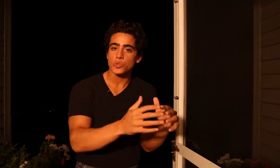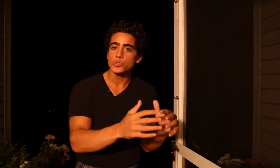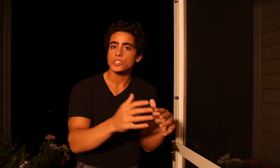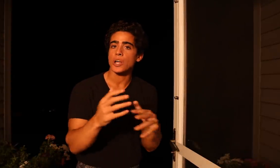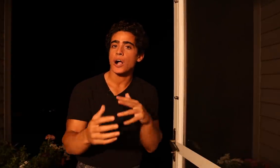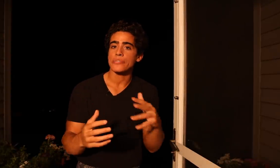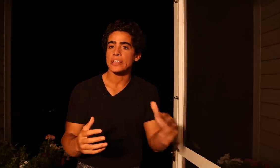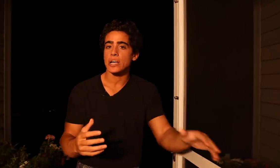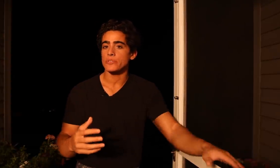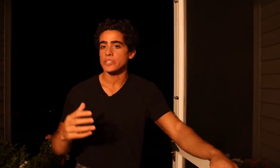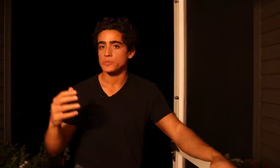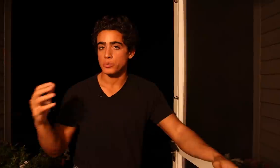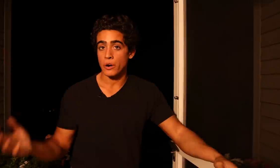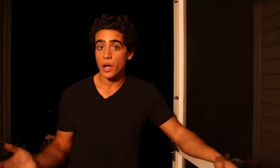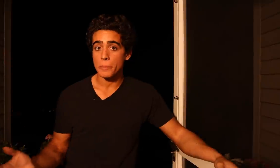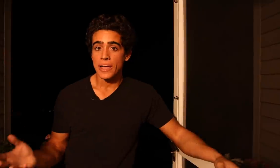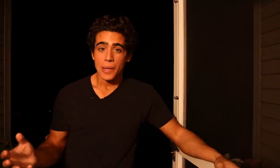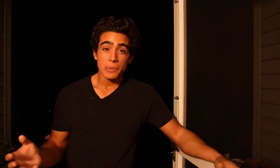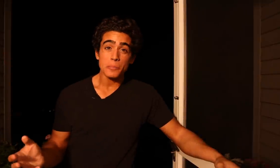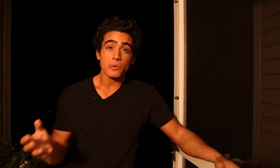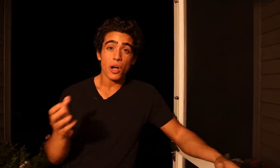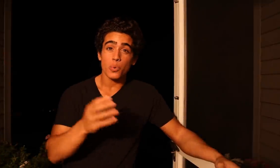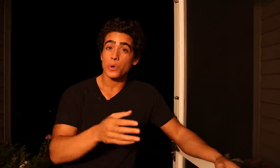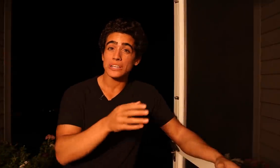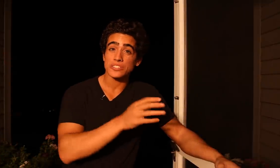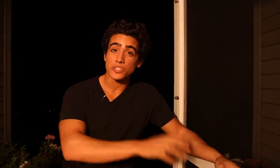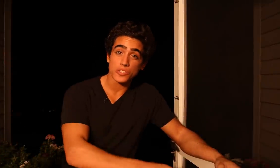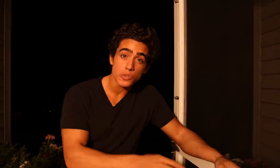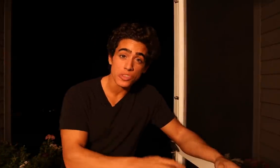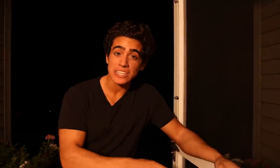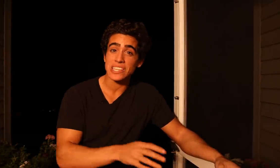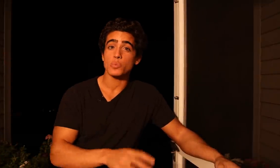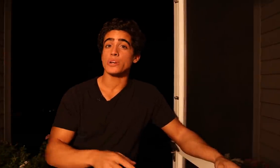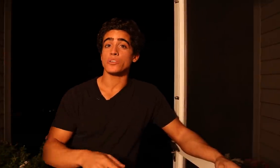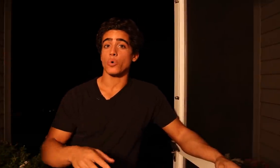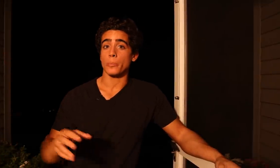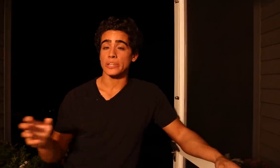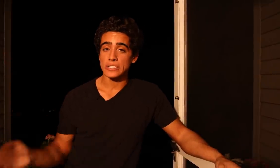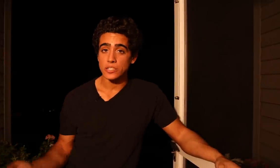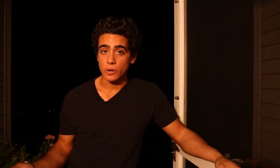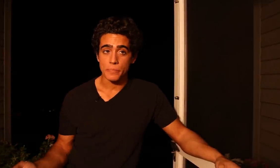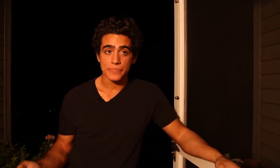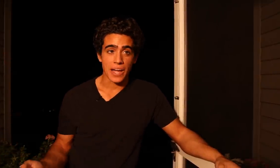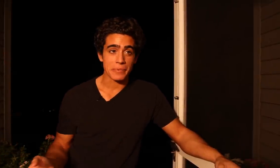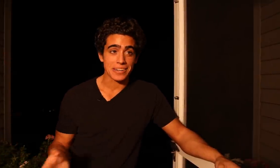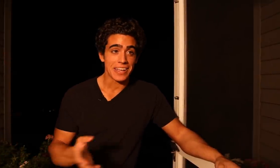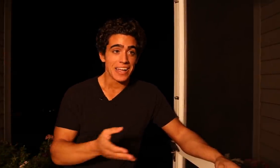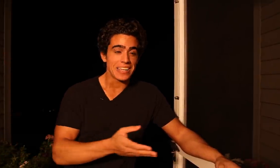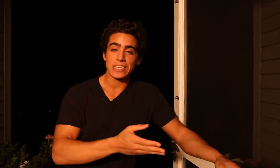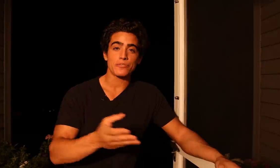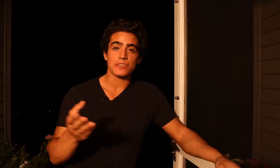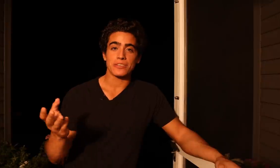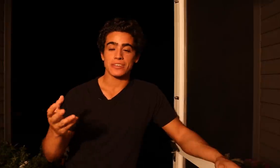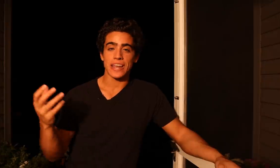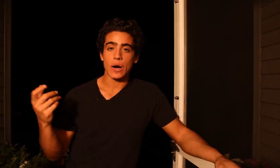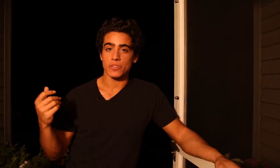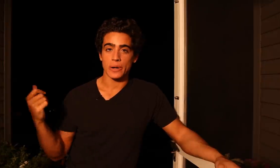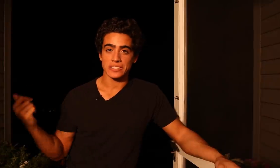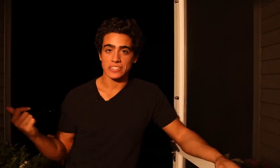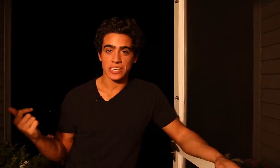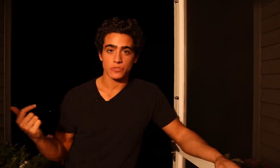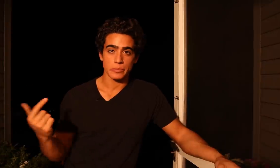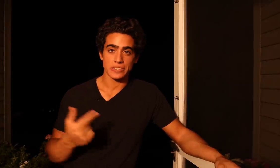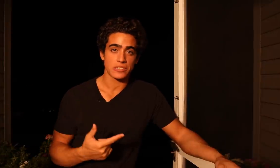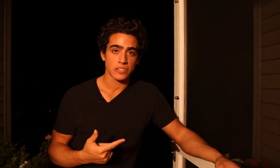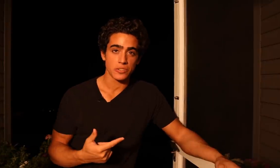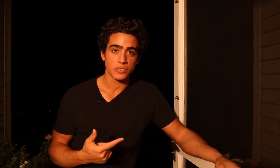as exclusion on that level is brought up, people are willing to do things they wouldn't normally do. I mean even now